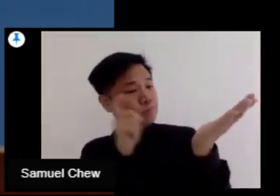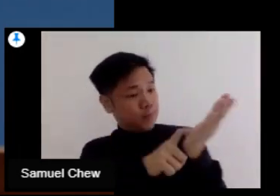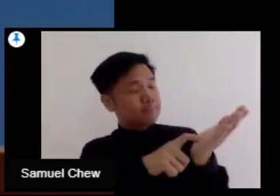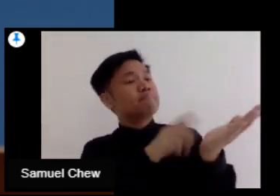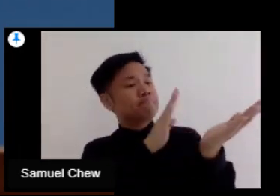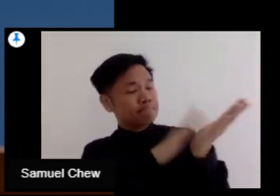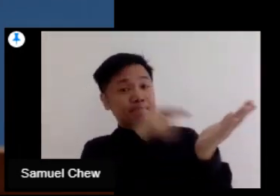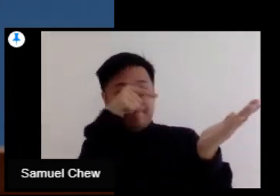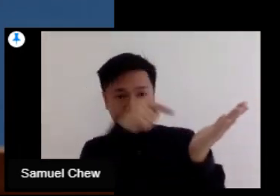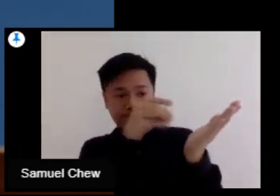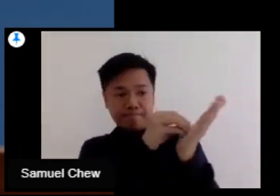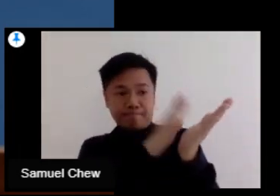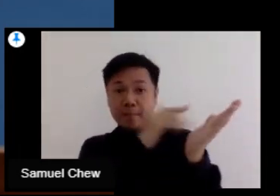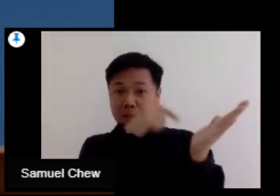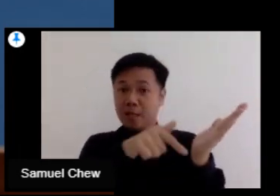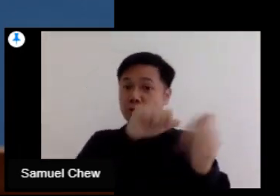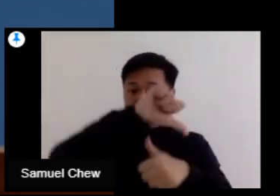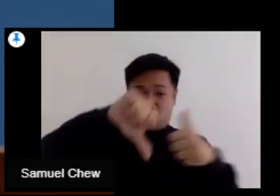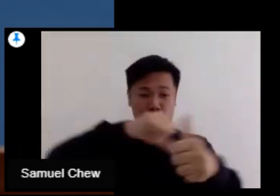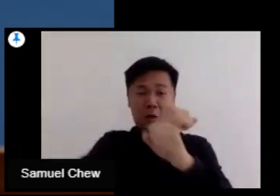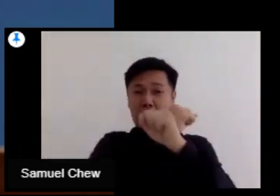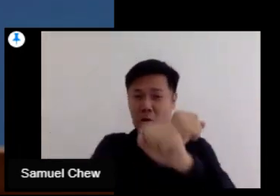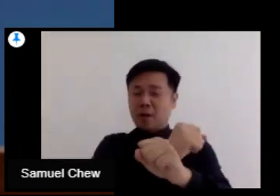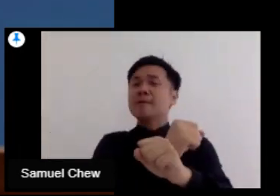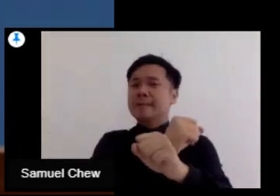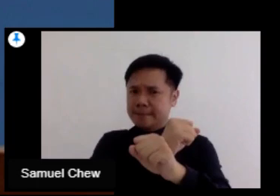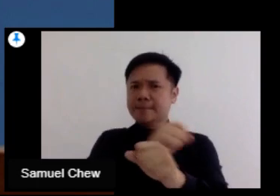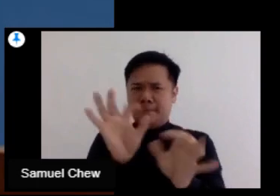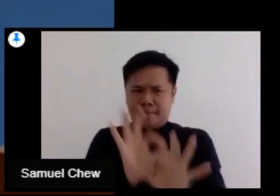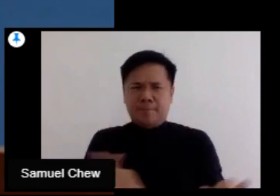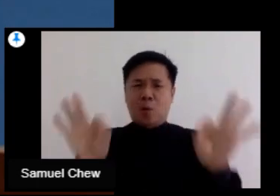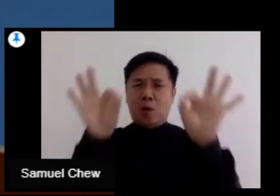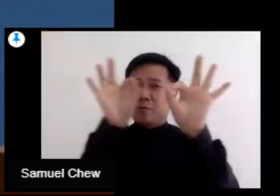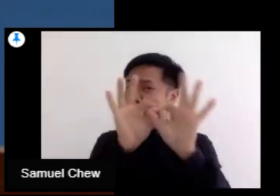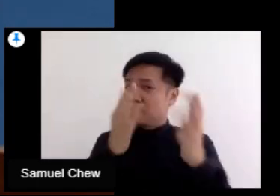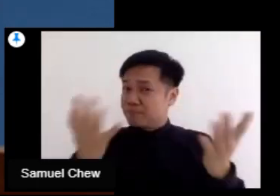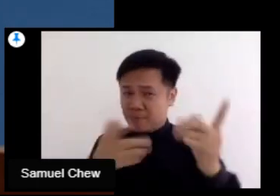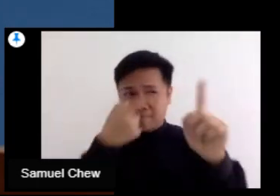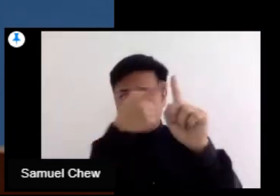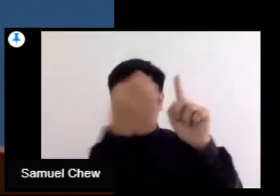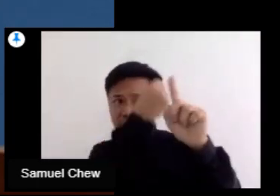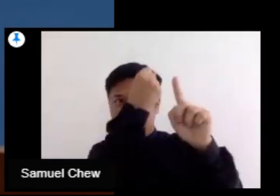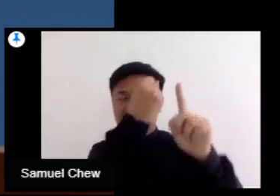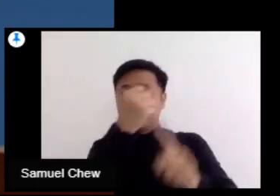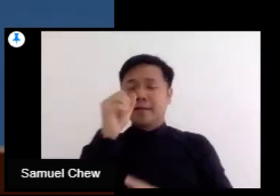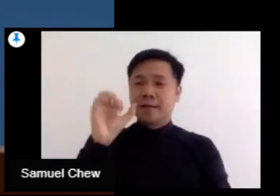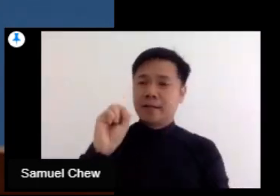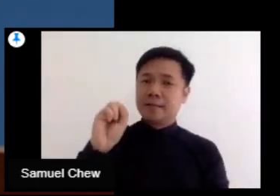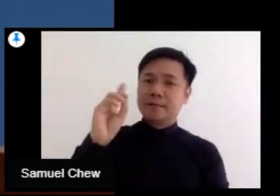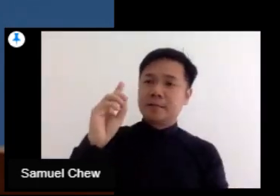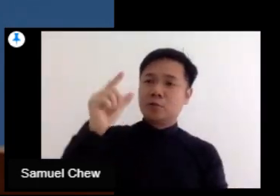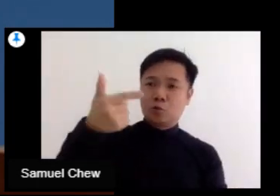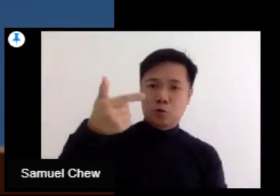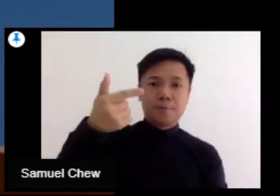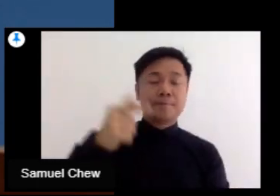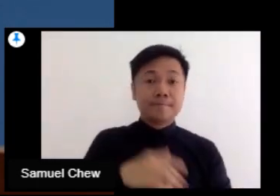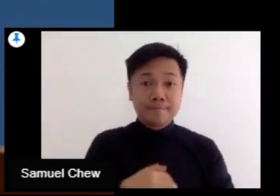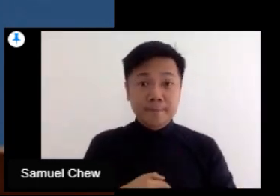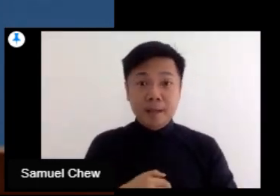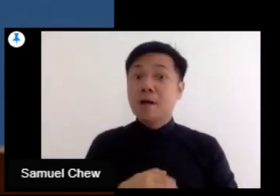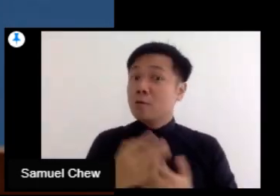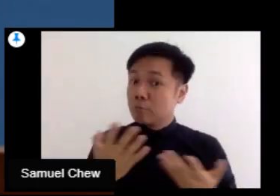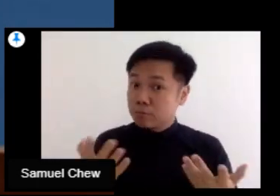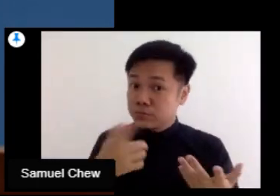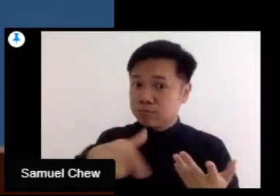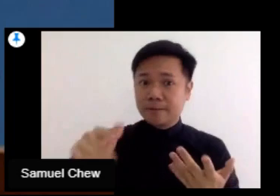social protection plays in achieving the 2030 Agenda on Sustainable Development as accentuated by